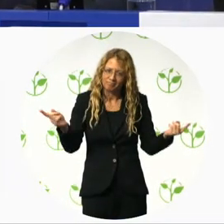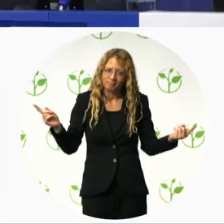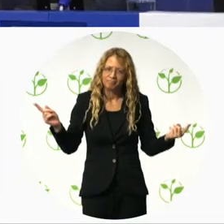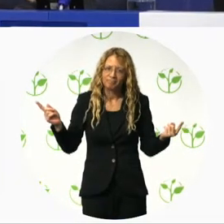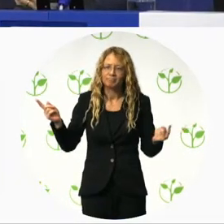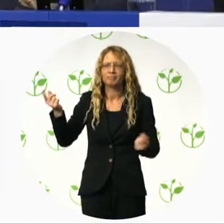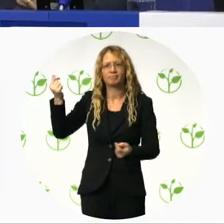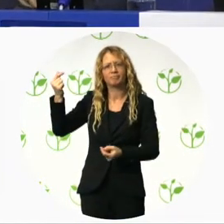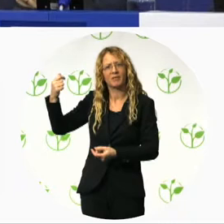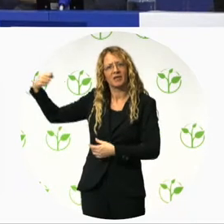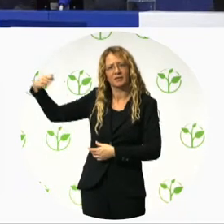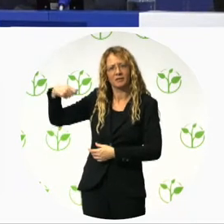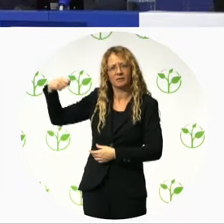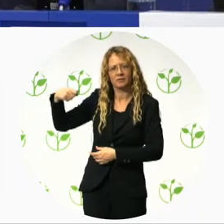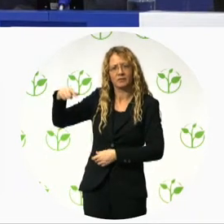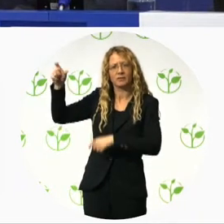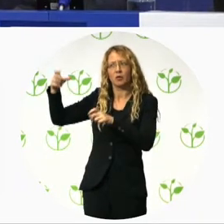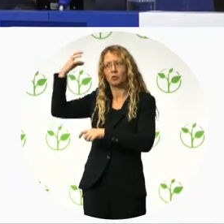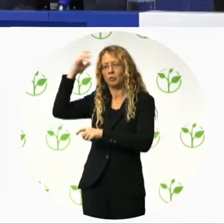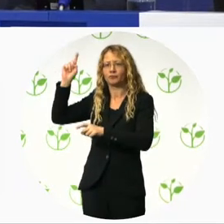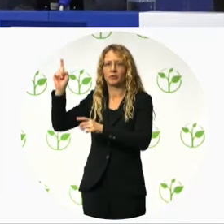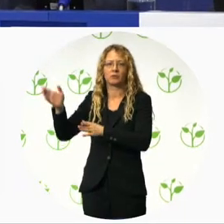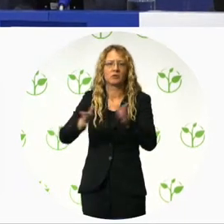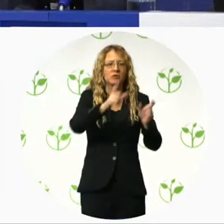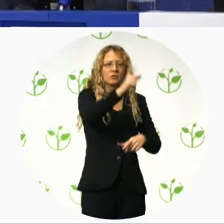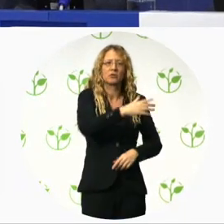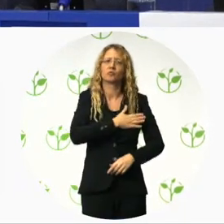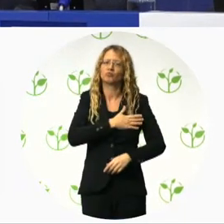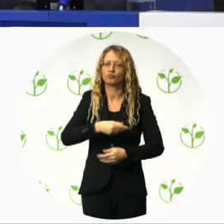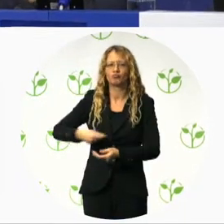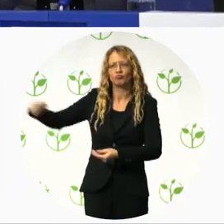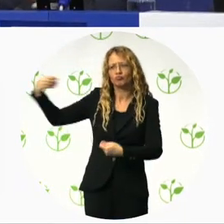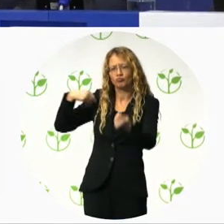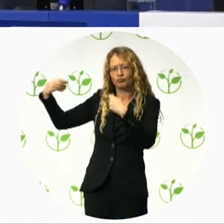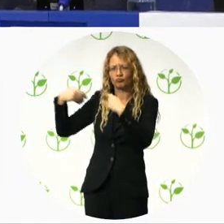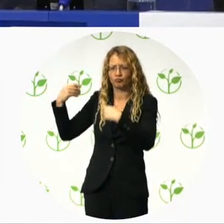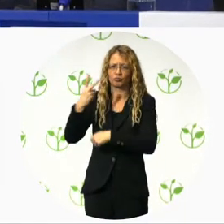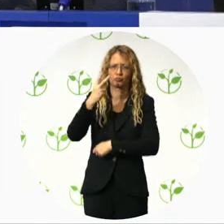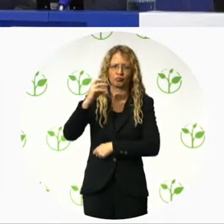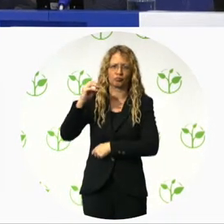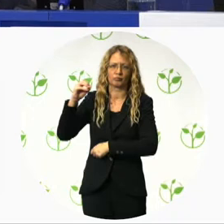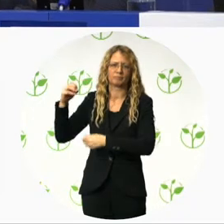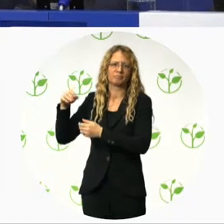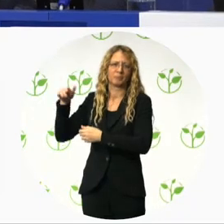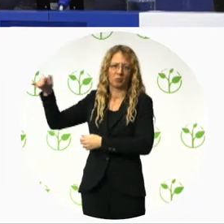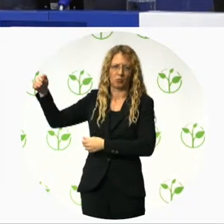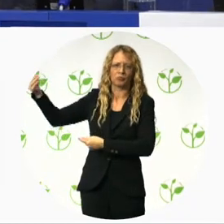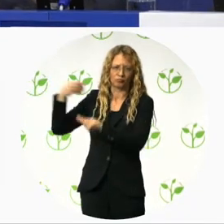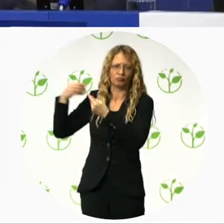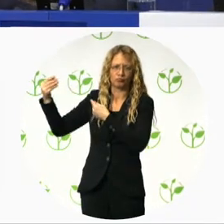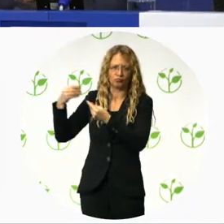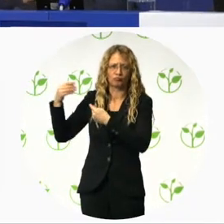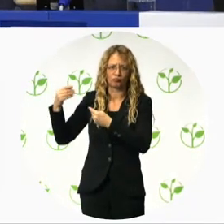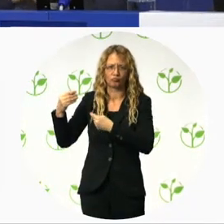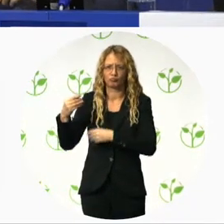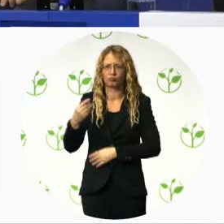with this 2 million euros enable us to reach 70,000 users in 10 countries. So we